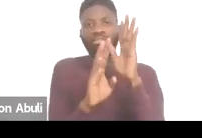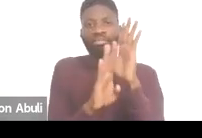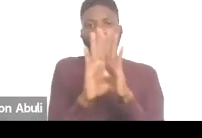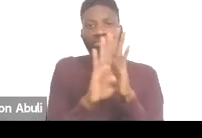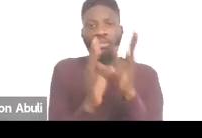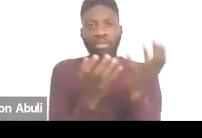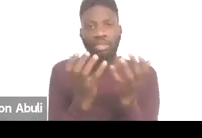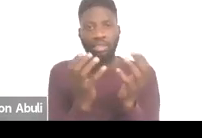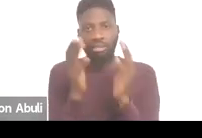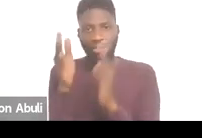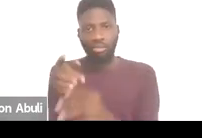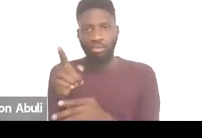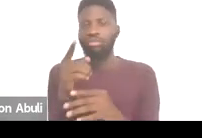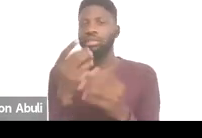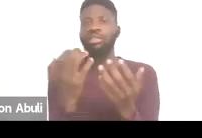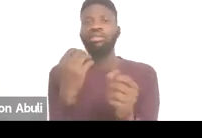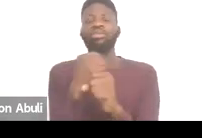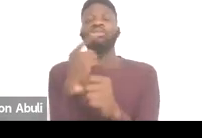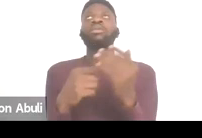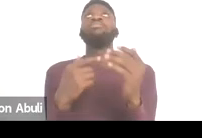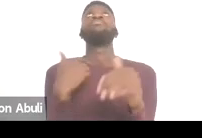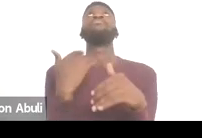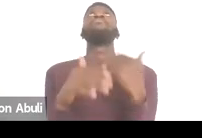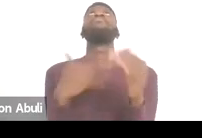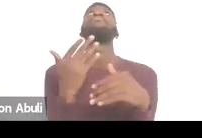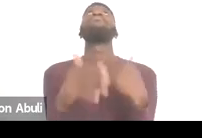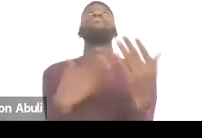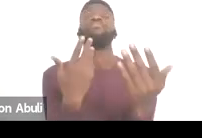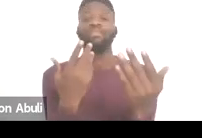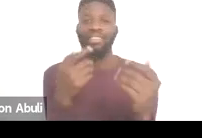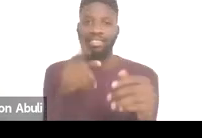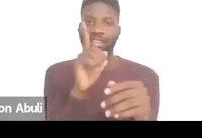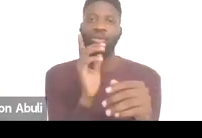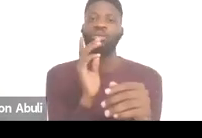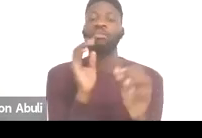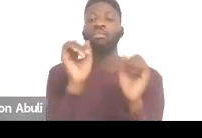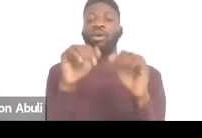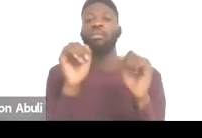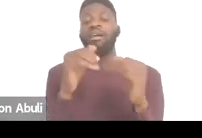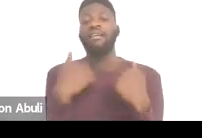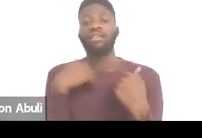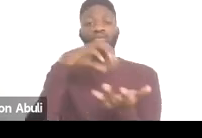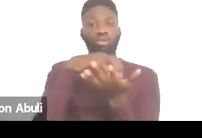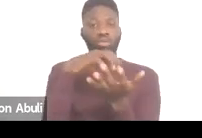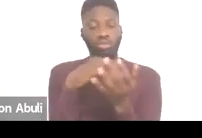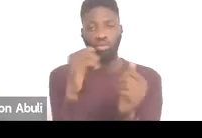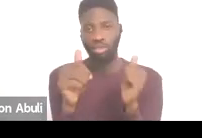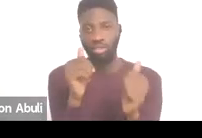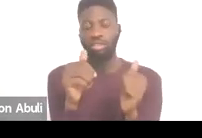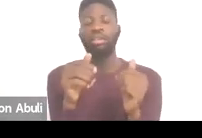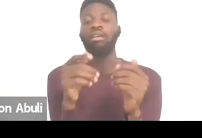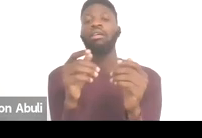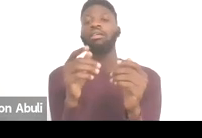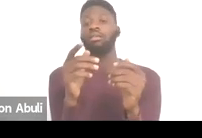do. With time, you will find yourself placing yourself in a situation where if this